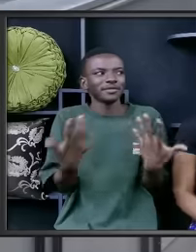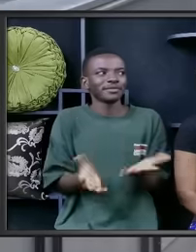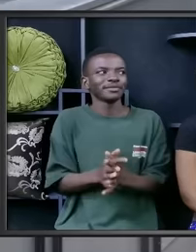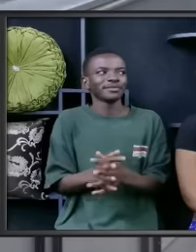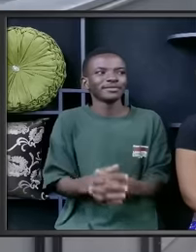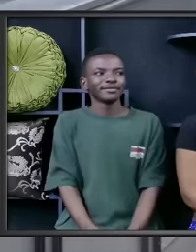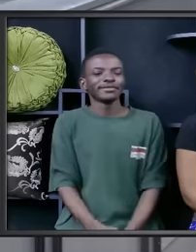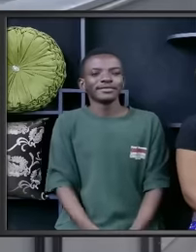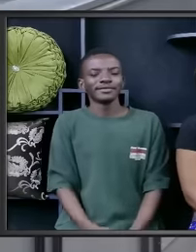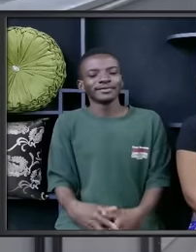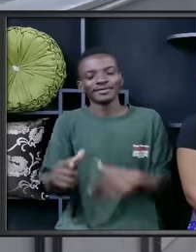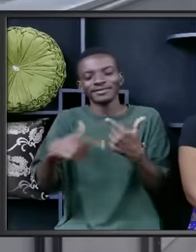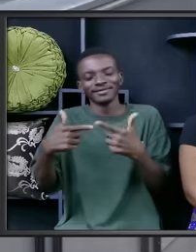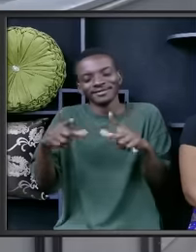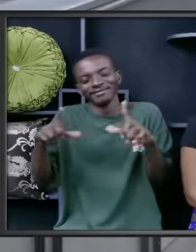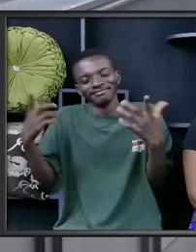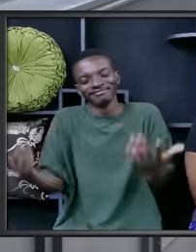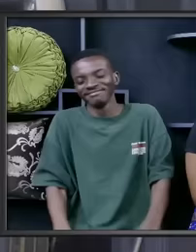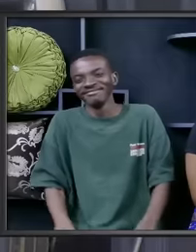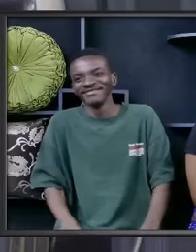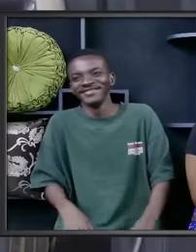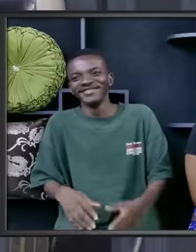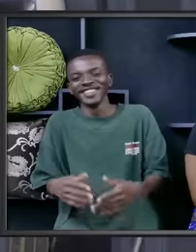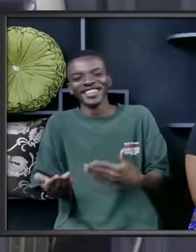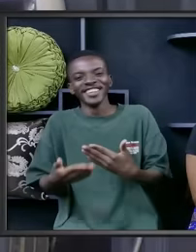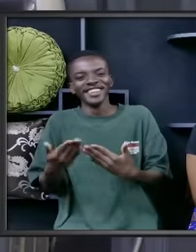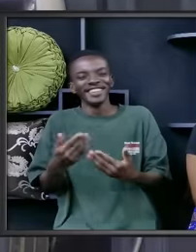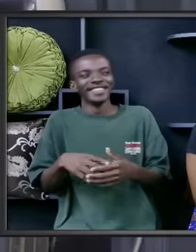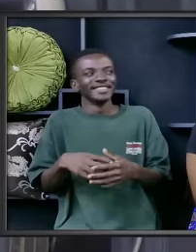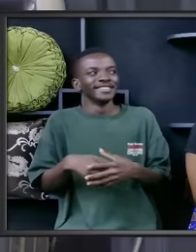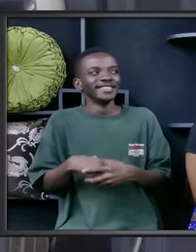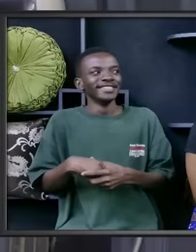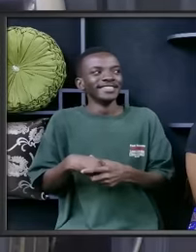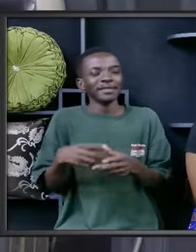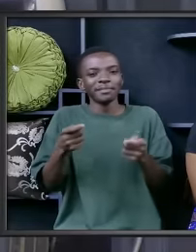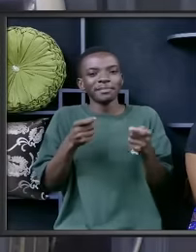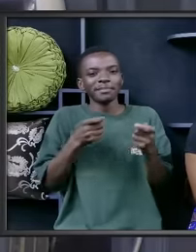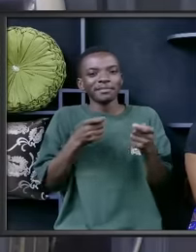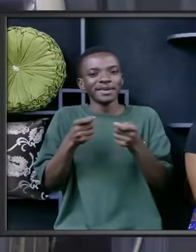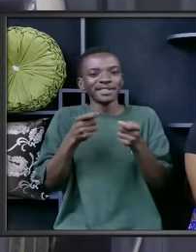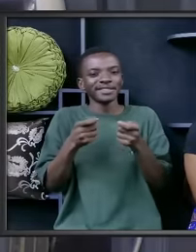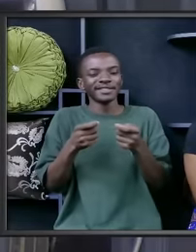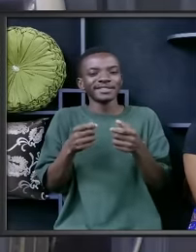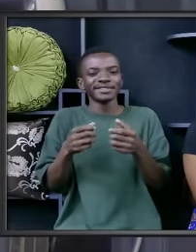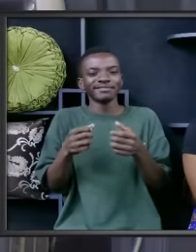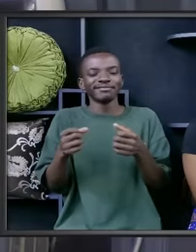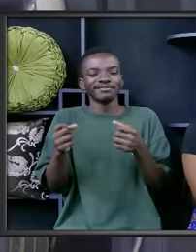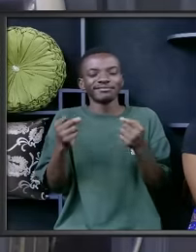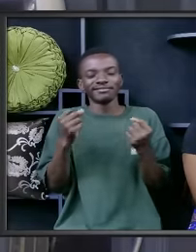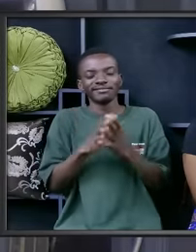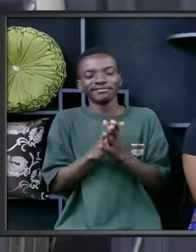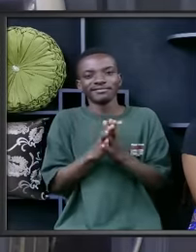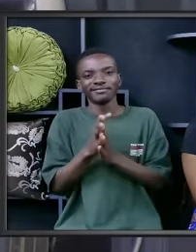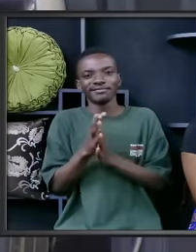language people, no, feel raise hand again. Now me manage ginger the swagger for